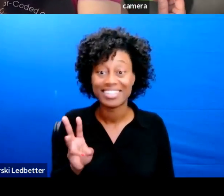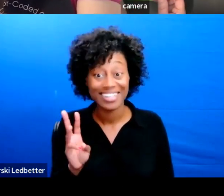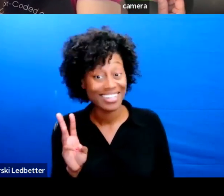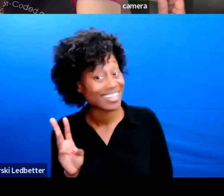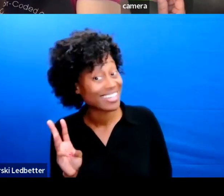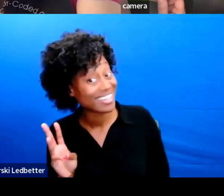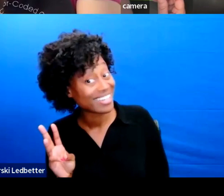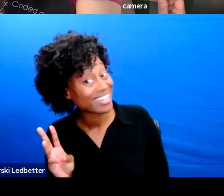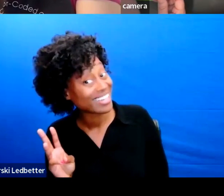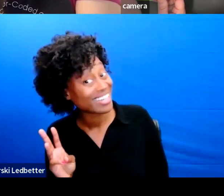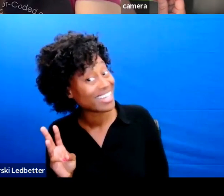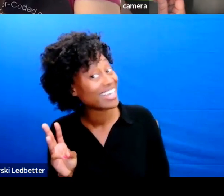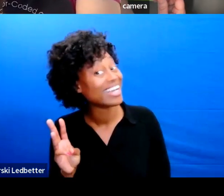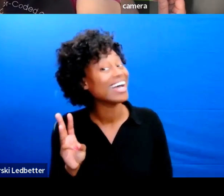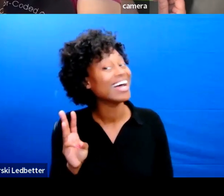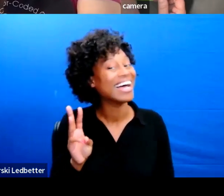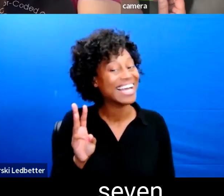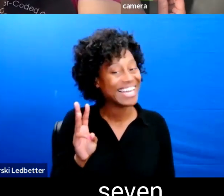6,